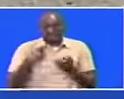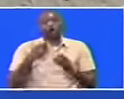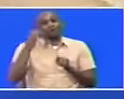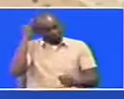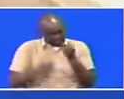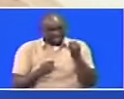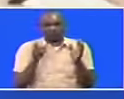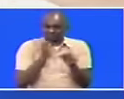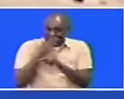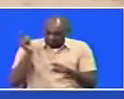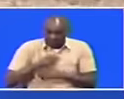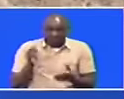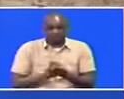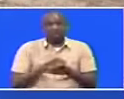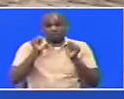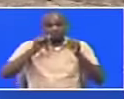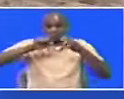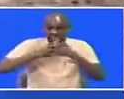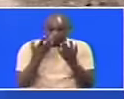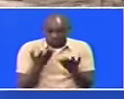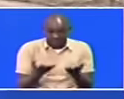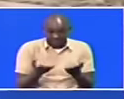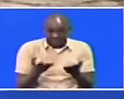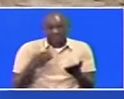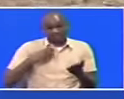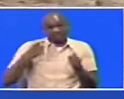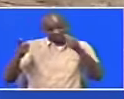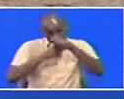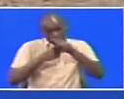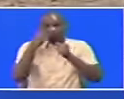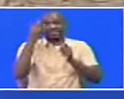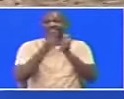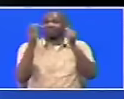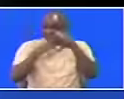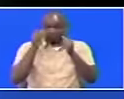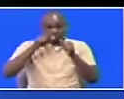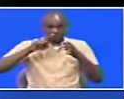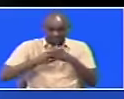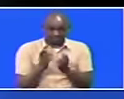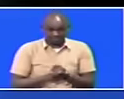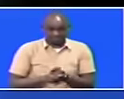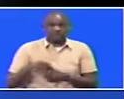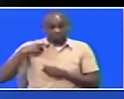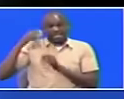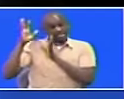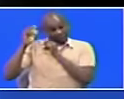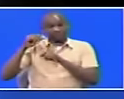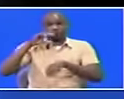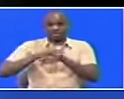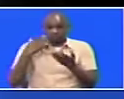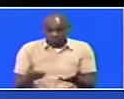final touches, is expected to commence commuter travels by June 2017. We expect to start